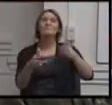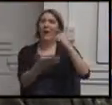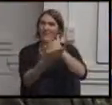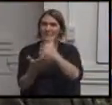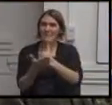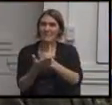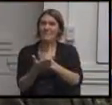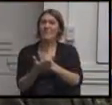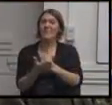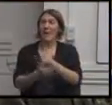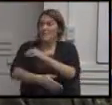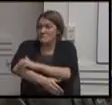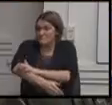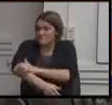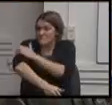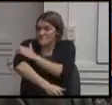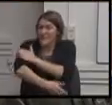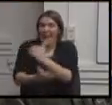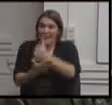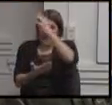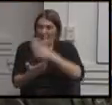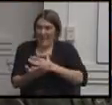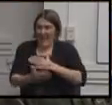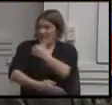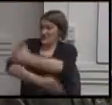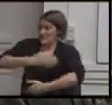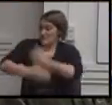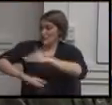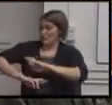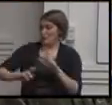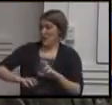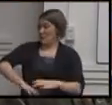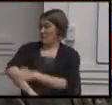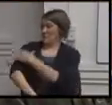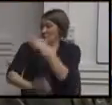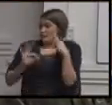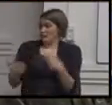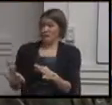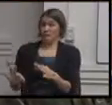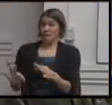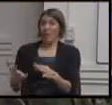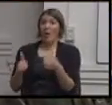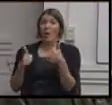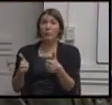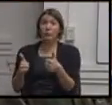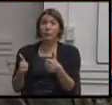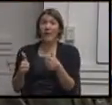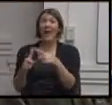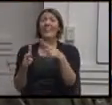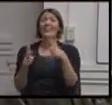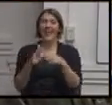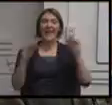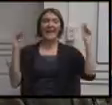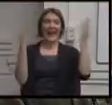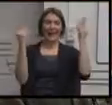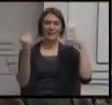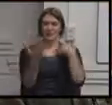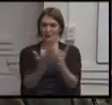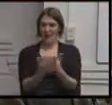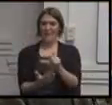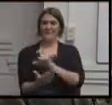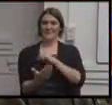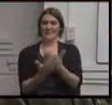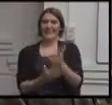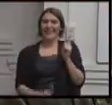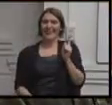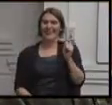they stopped the bleeding, they had his arm in a cast, everything was all under control, and then the ambulance and police arrived,